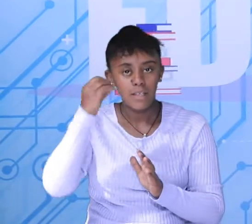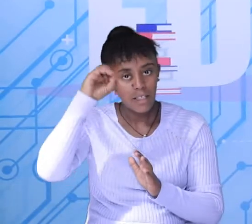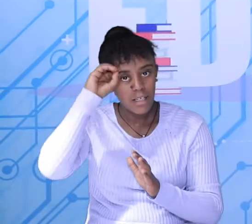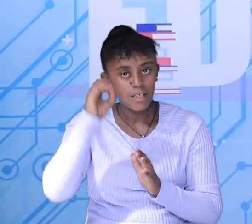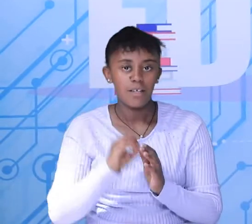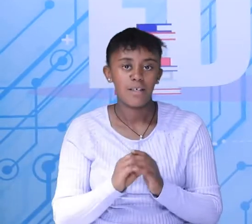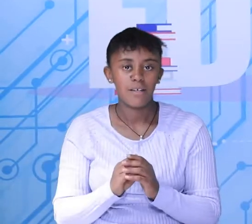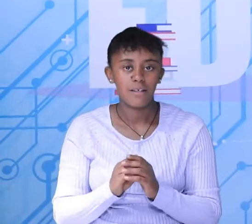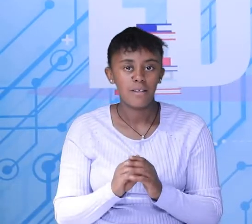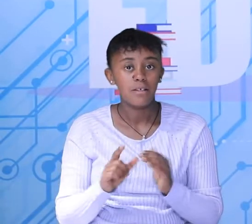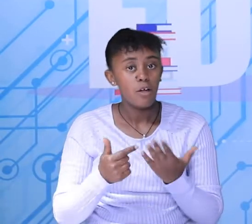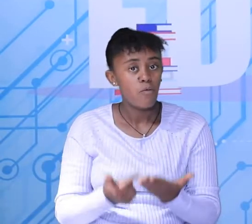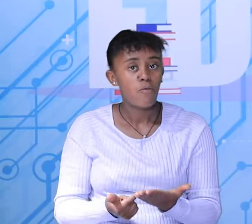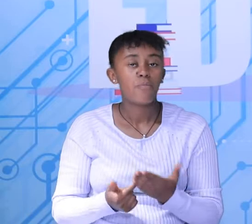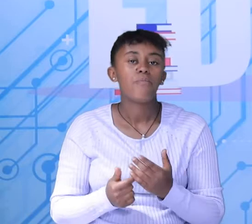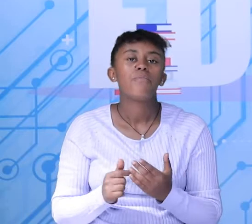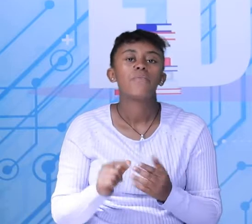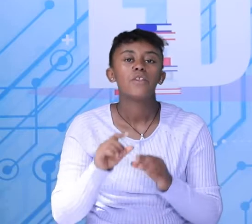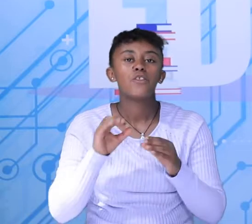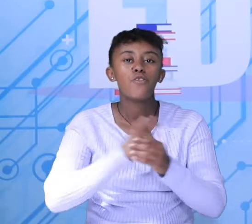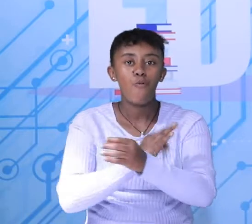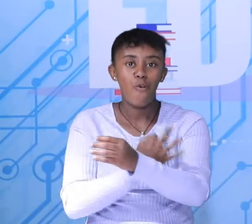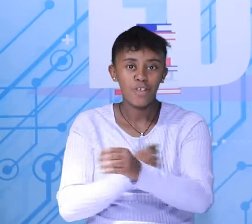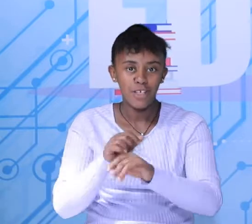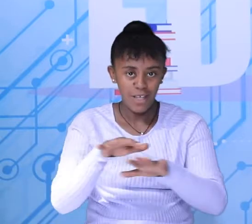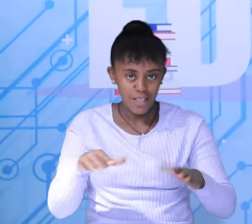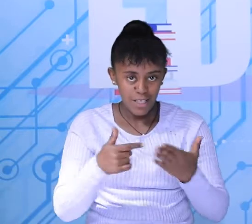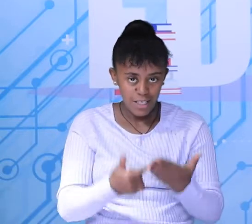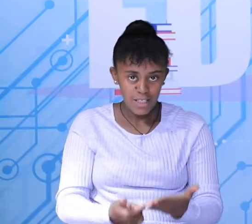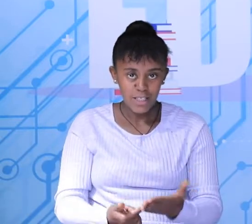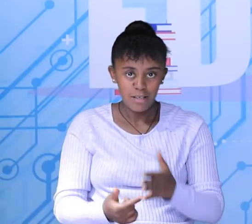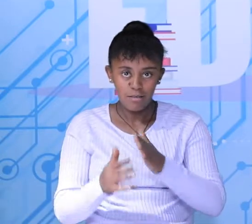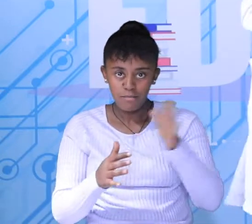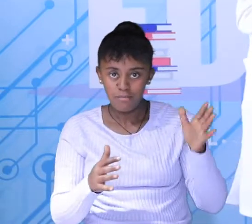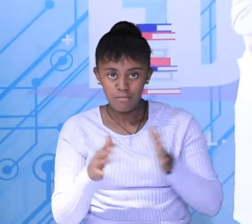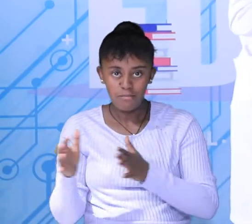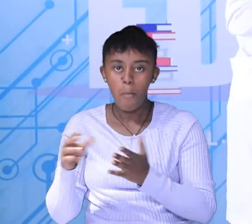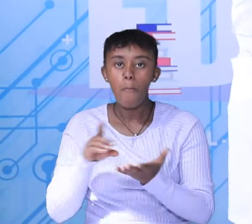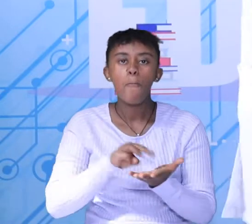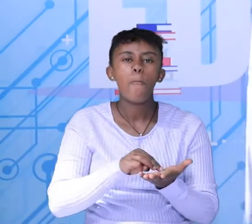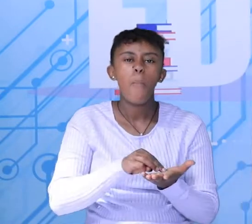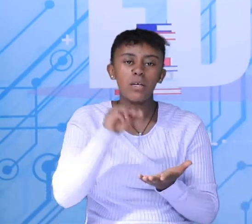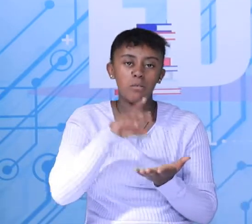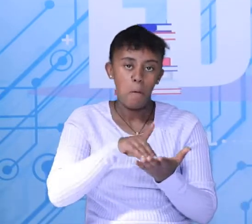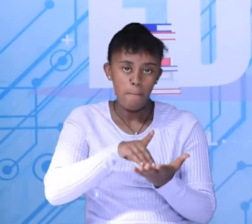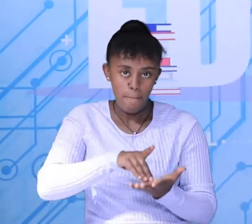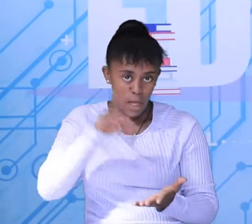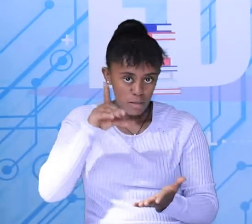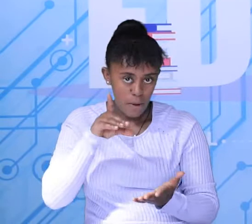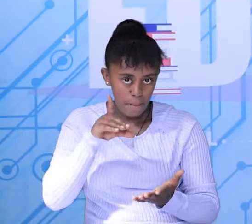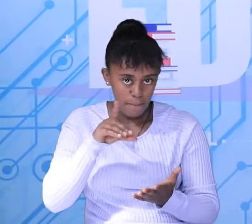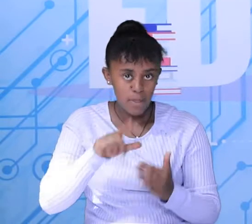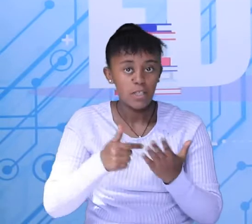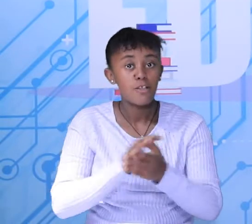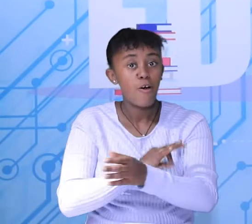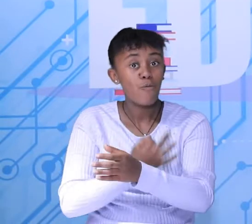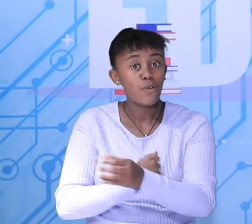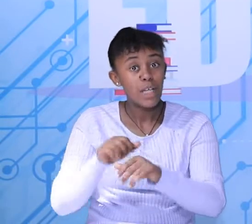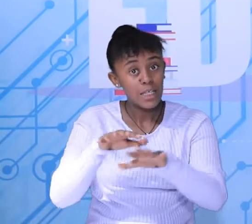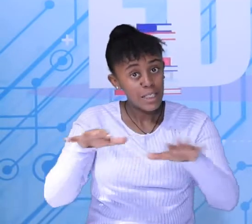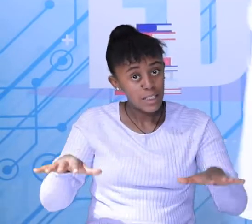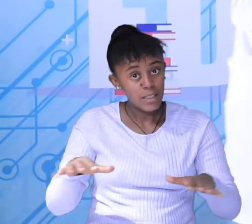straight current carrying conductor. So this was the point at last that we have seen previously on our discussion. So